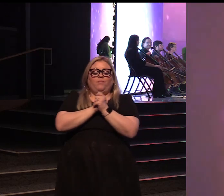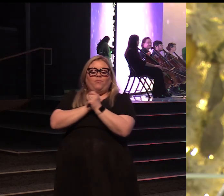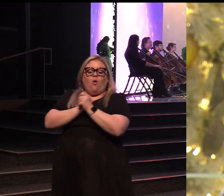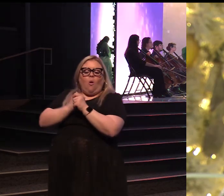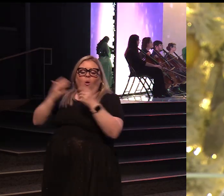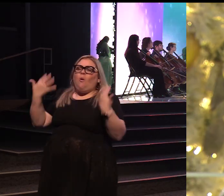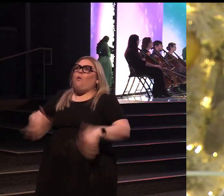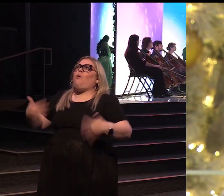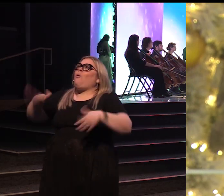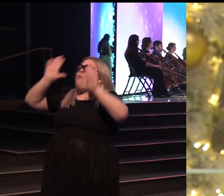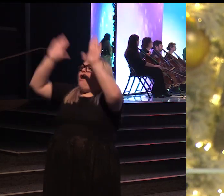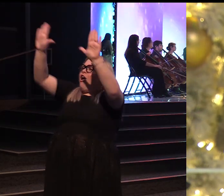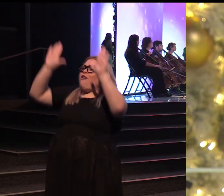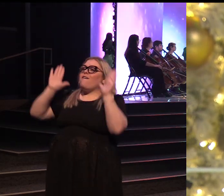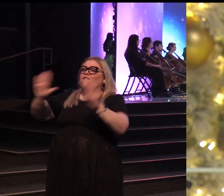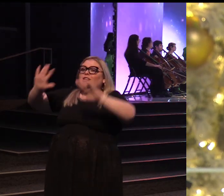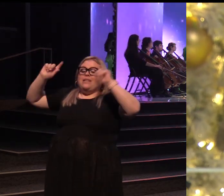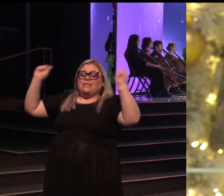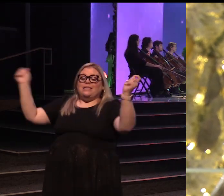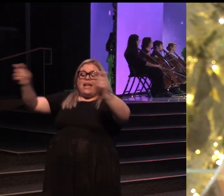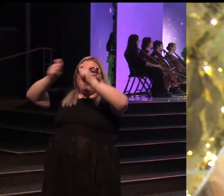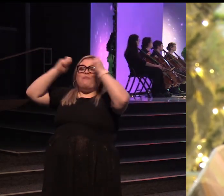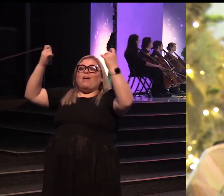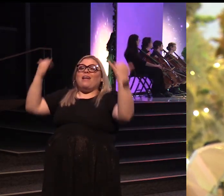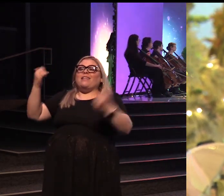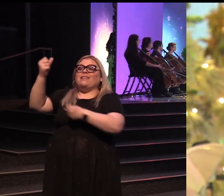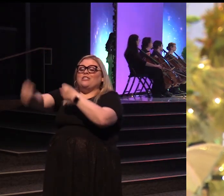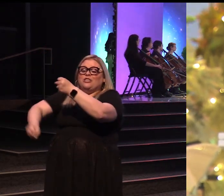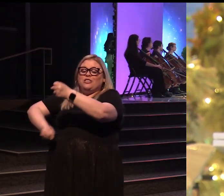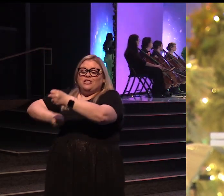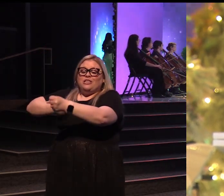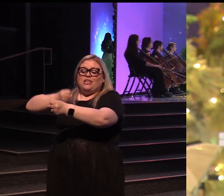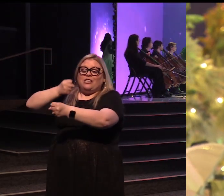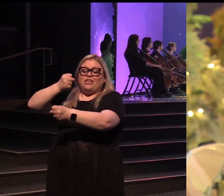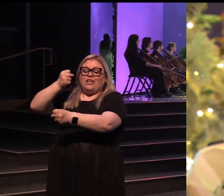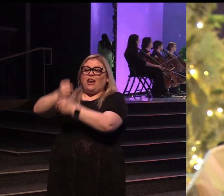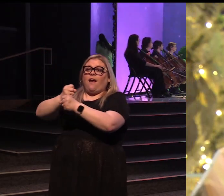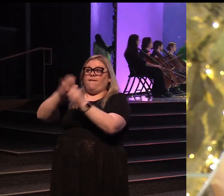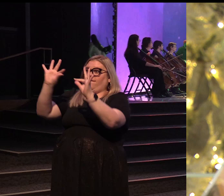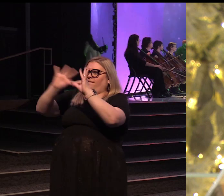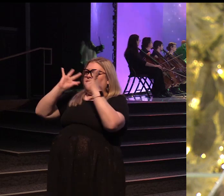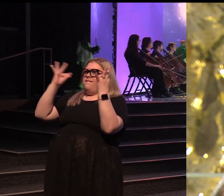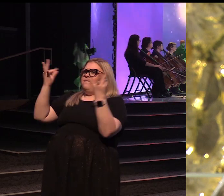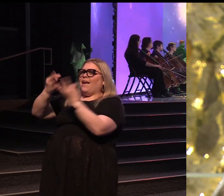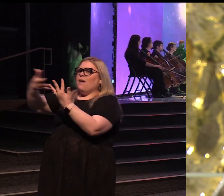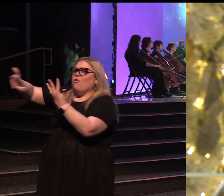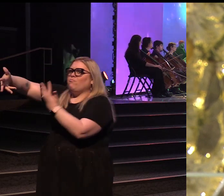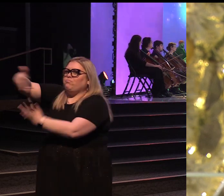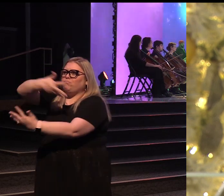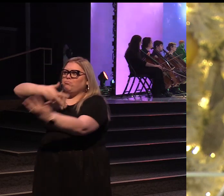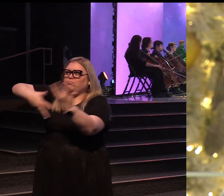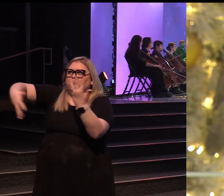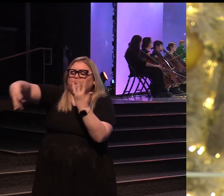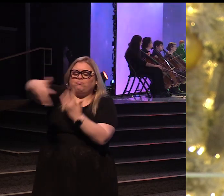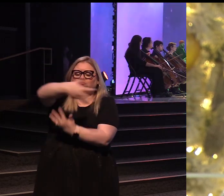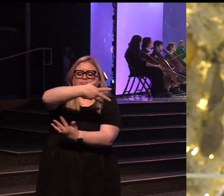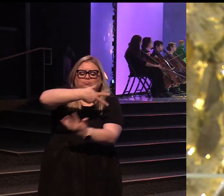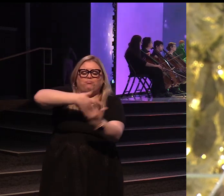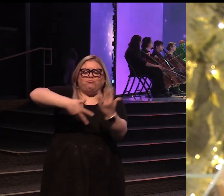Qué bonito es celebrar estos días, compartir un tiempo juntos